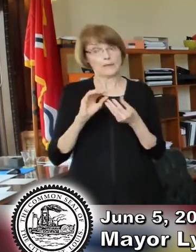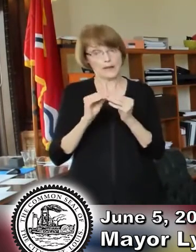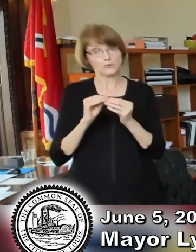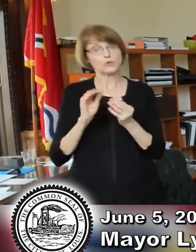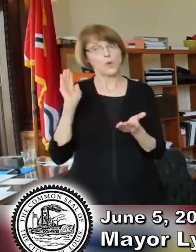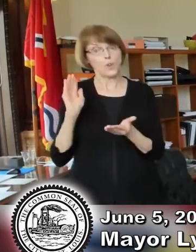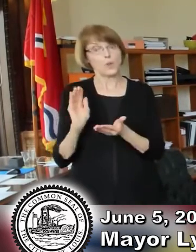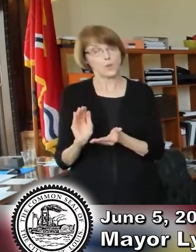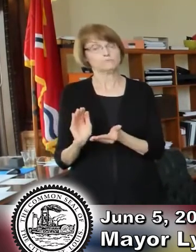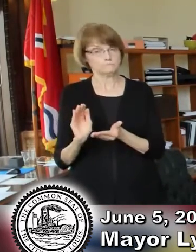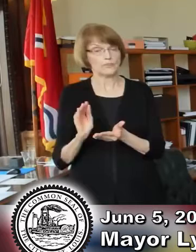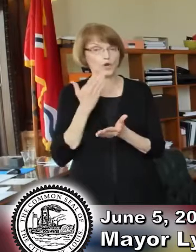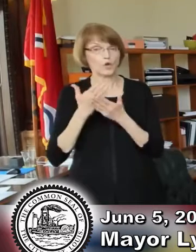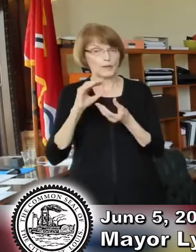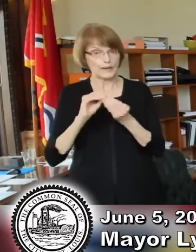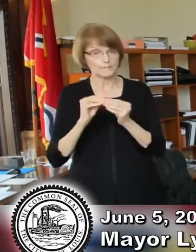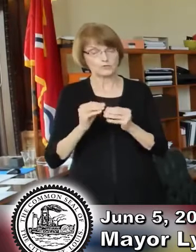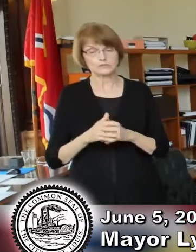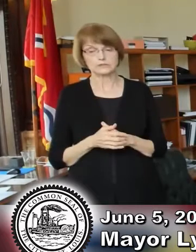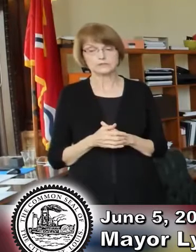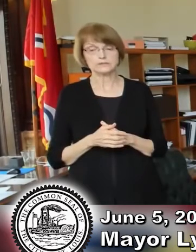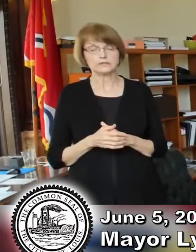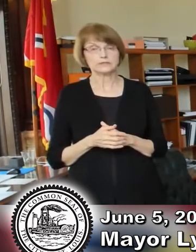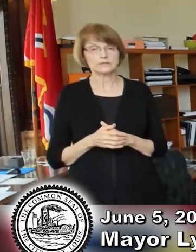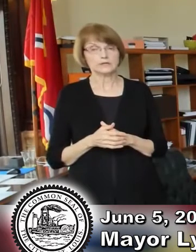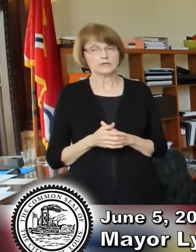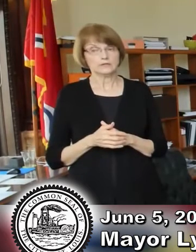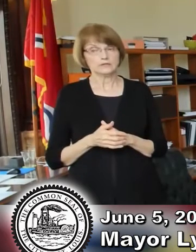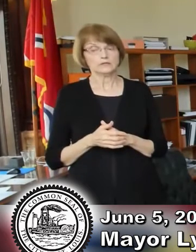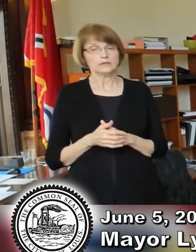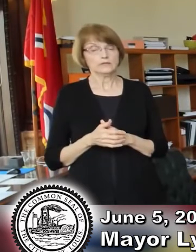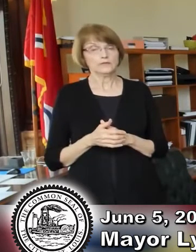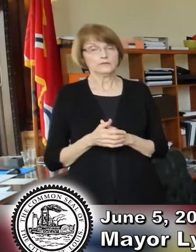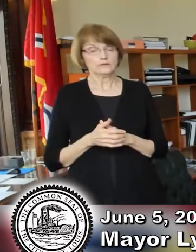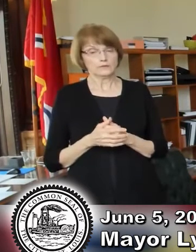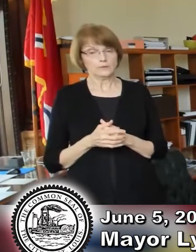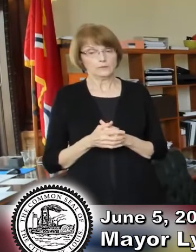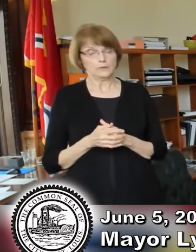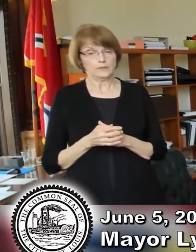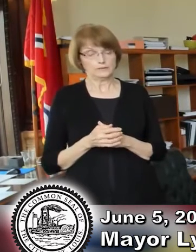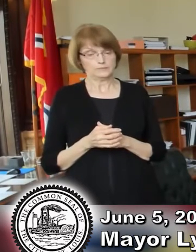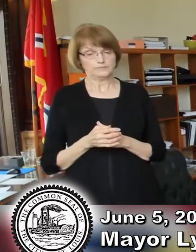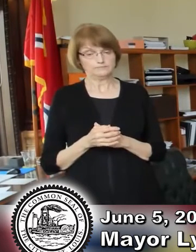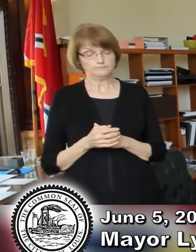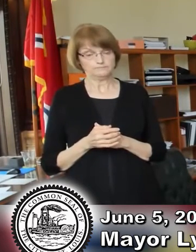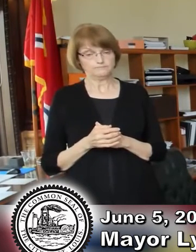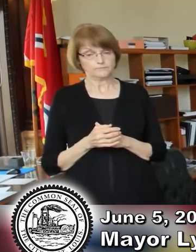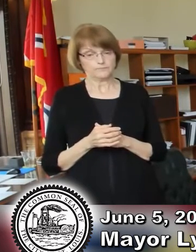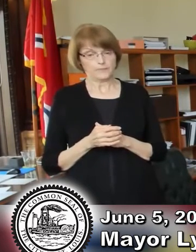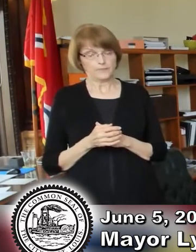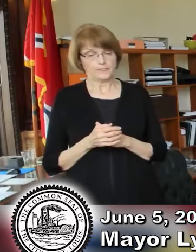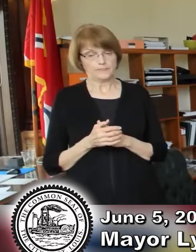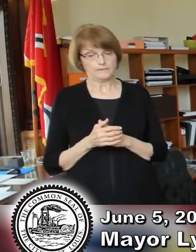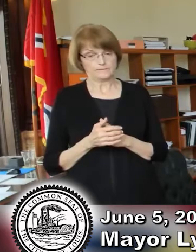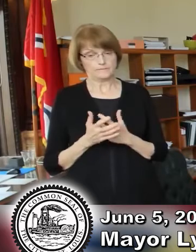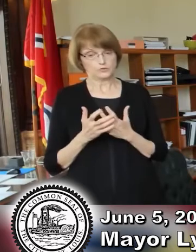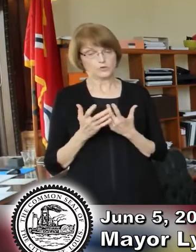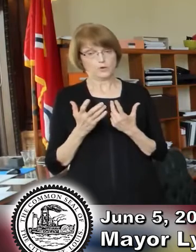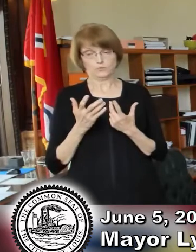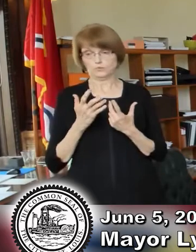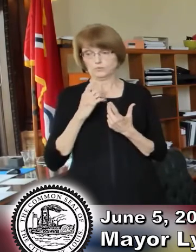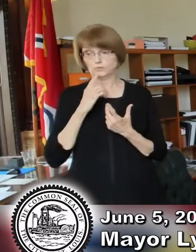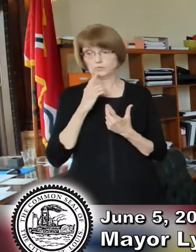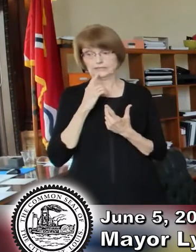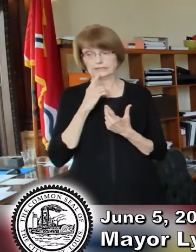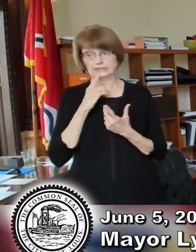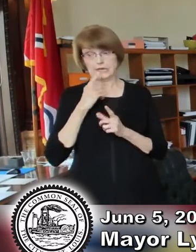We have not had more than 35 people admitted to the hospital per day in